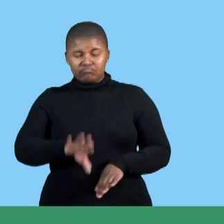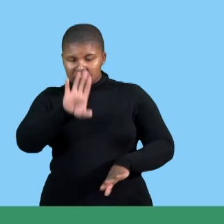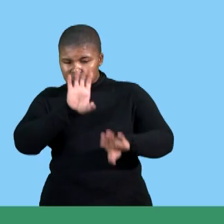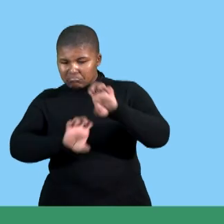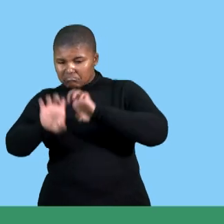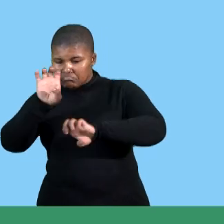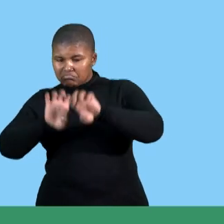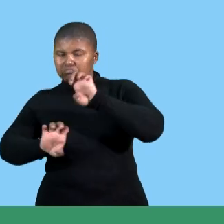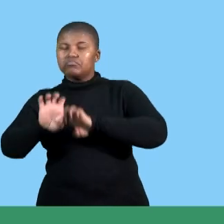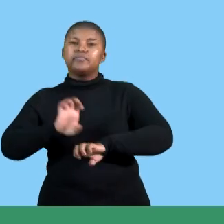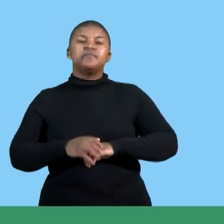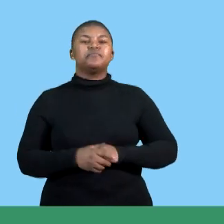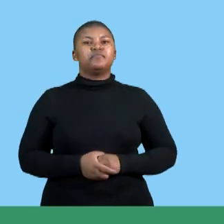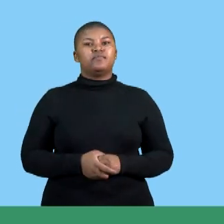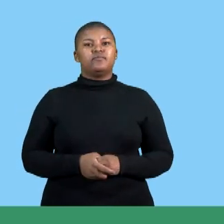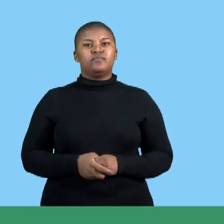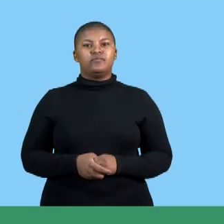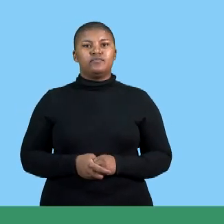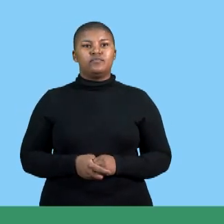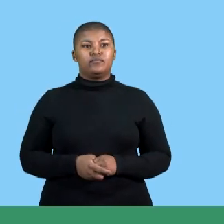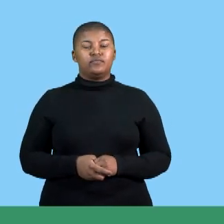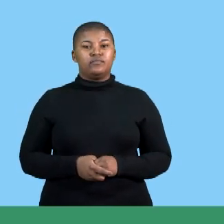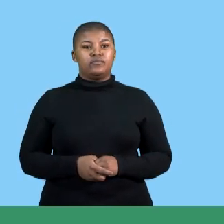implemented, and evaluated.